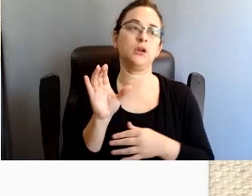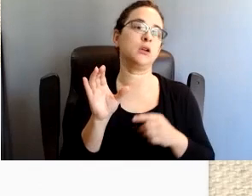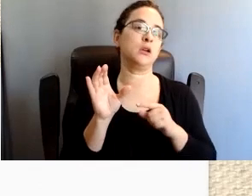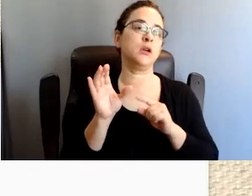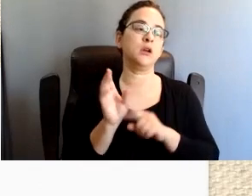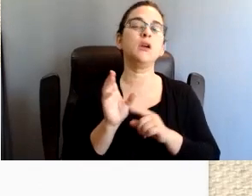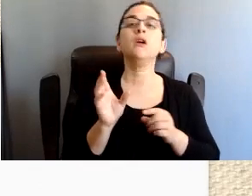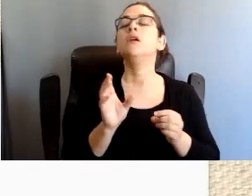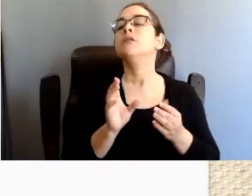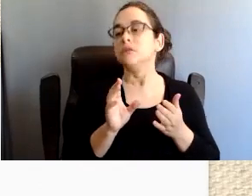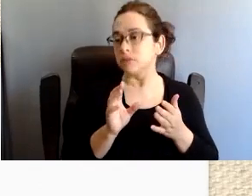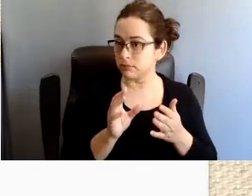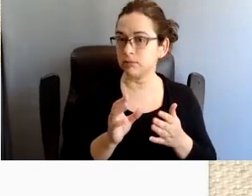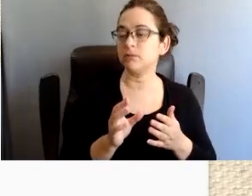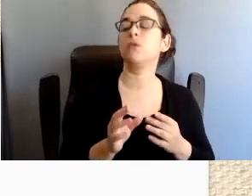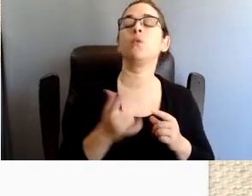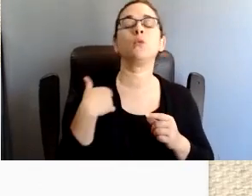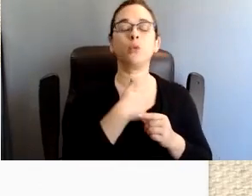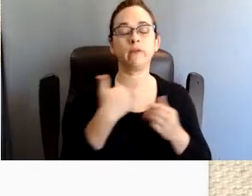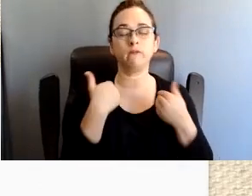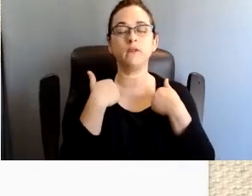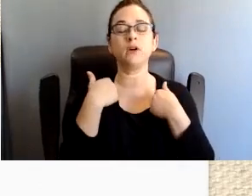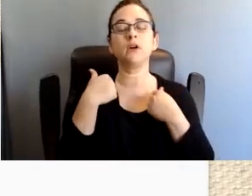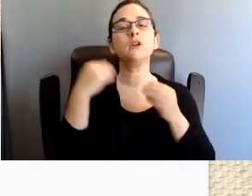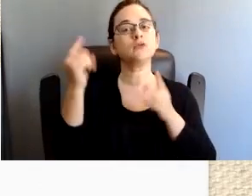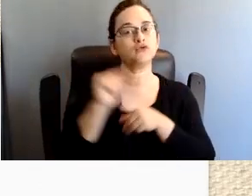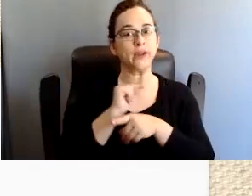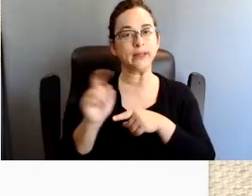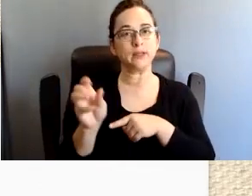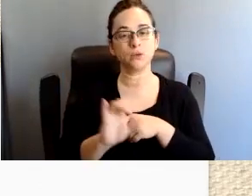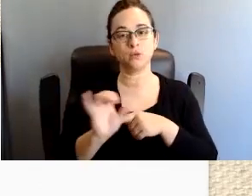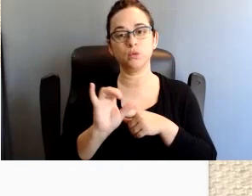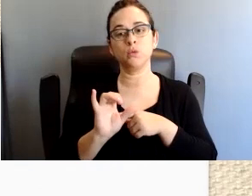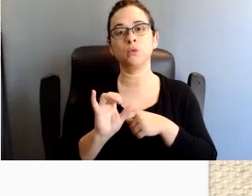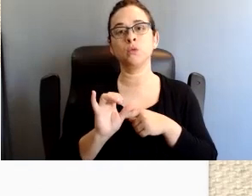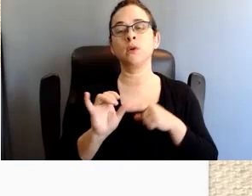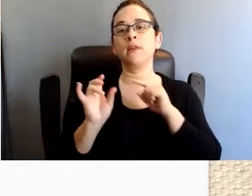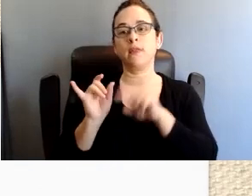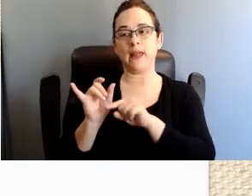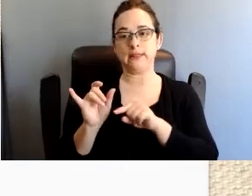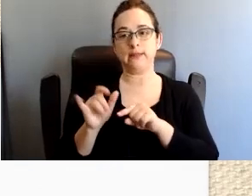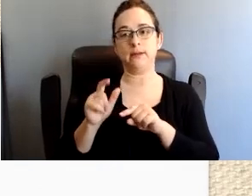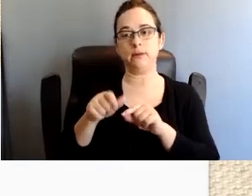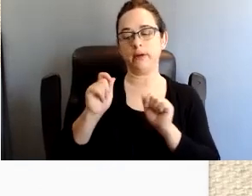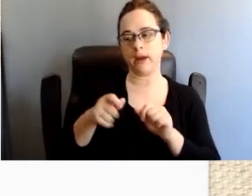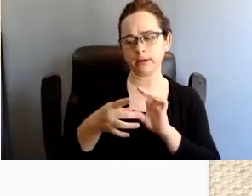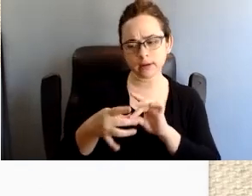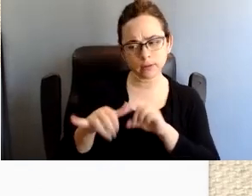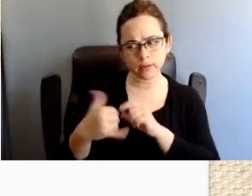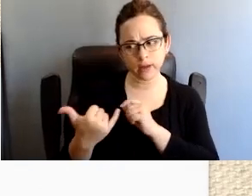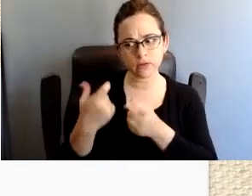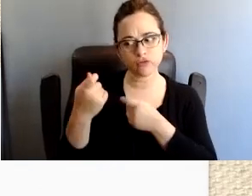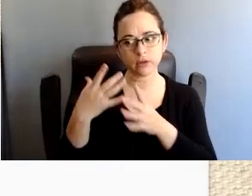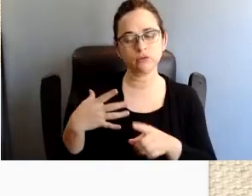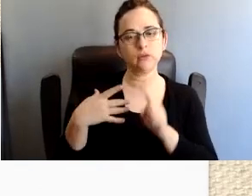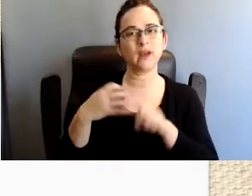UndocuAlly. If you do the training, they will definitely, one of the terms that we have with the presenter, which is Gavin Sina, one of the directors of Madera Center, is